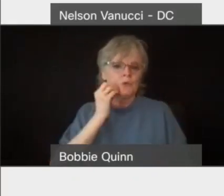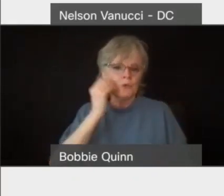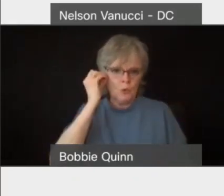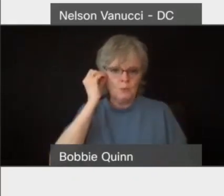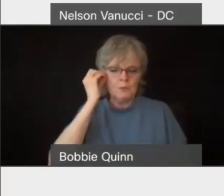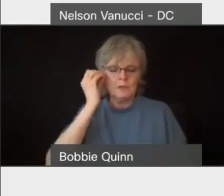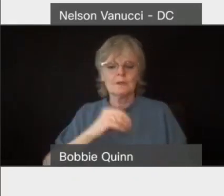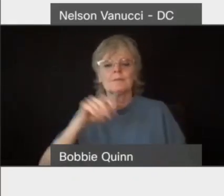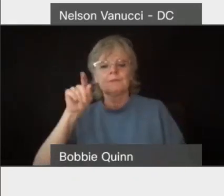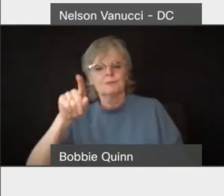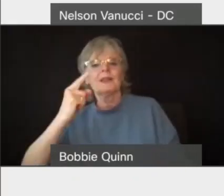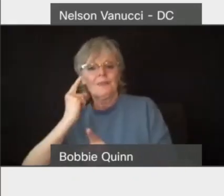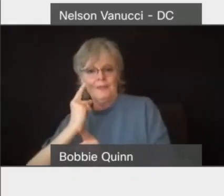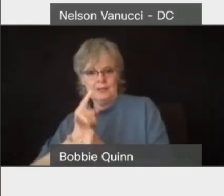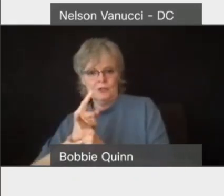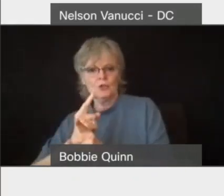That's correct, Dr. Reese.